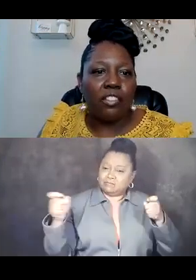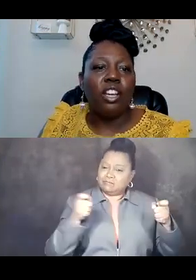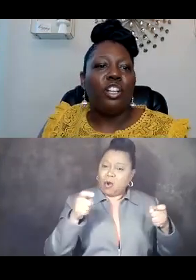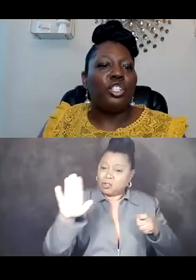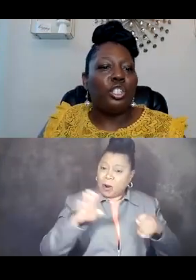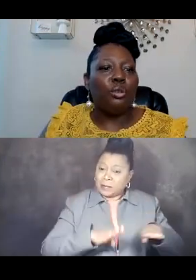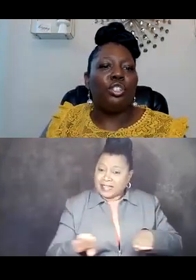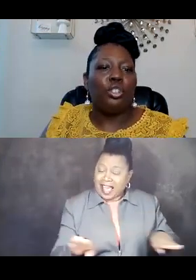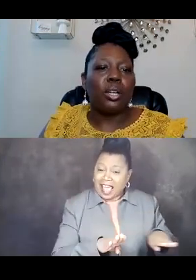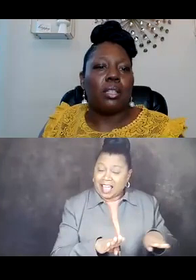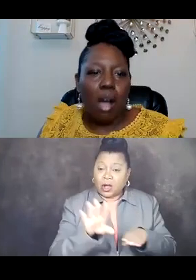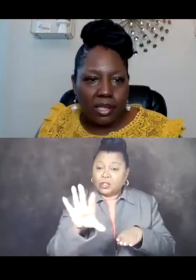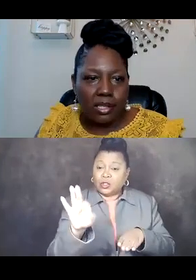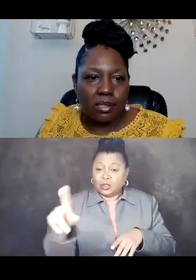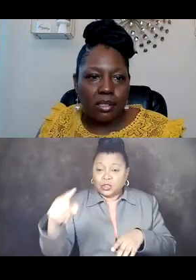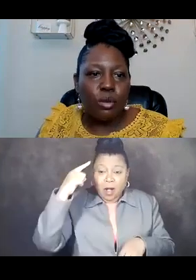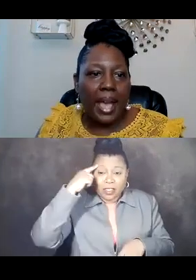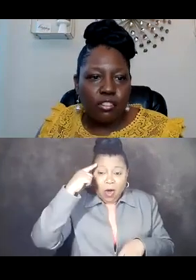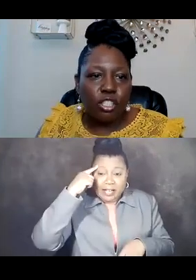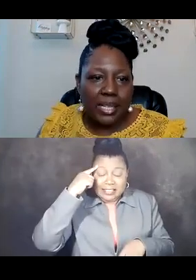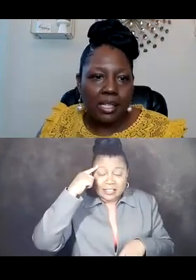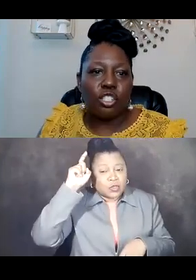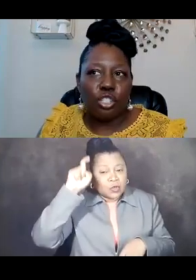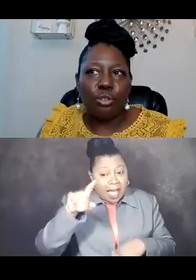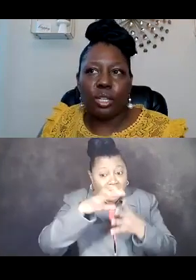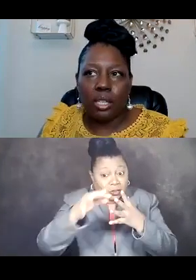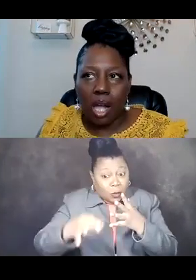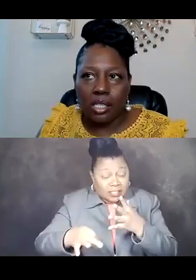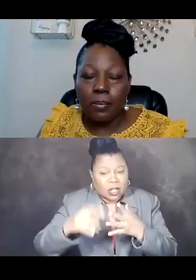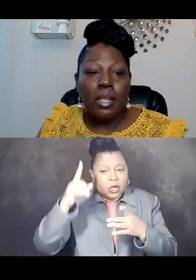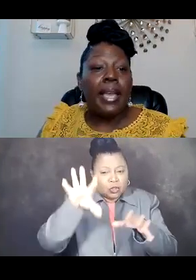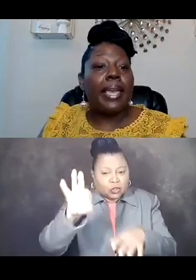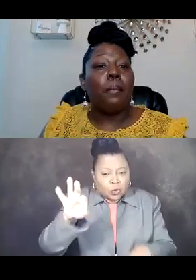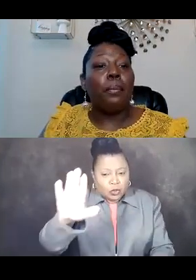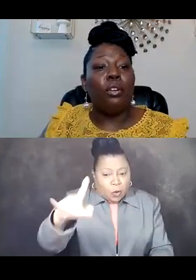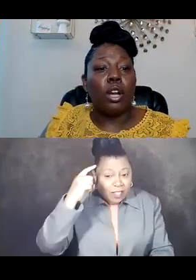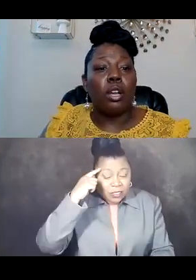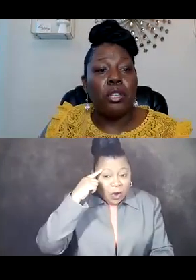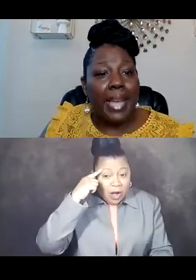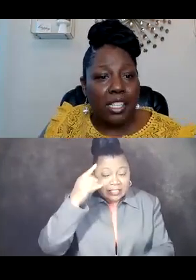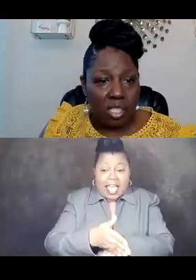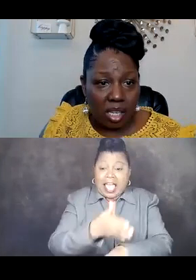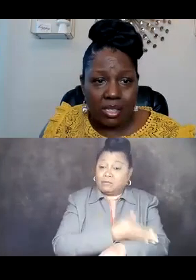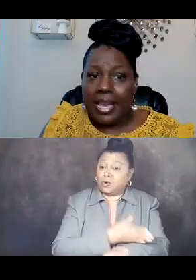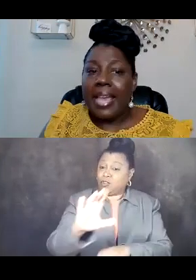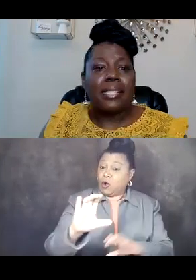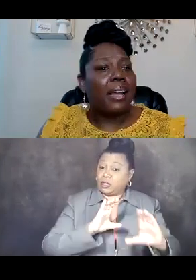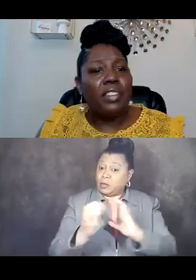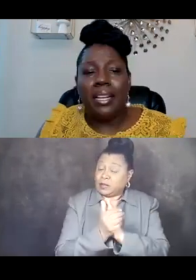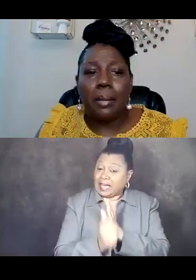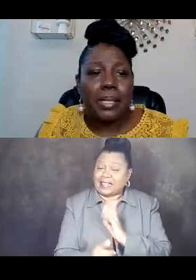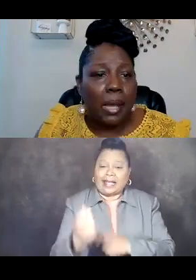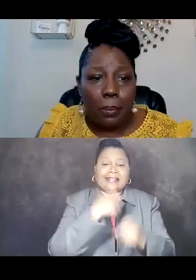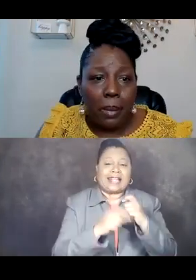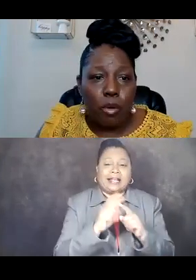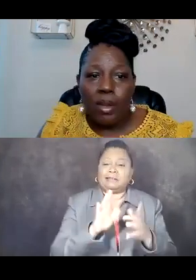behavior. Choose your thoughts. You have choices. Choose your thoughts. Improve your communication skills. Instead of